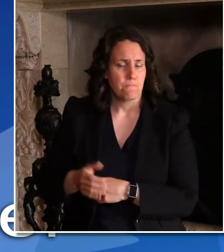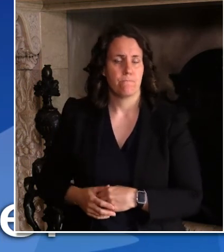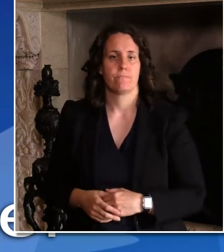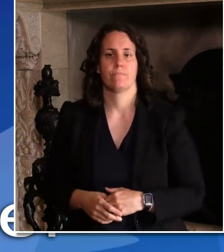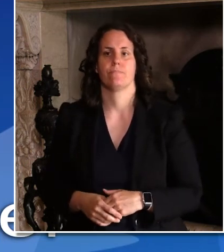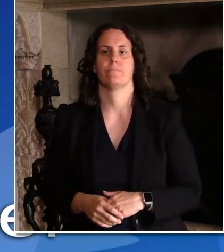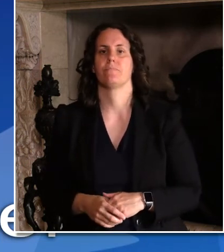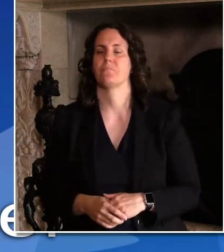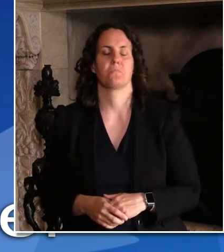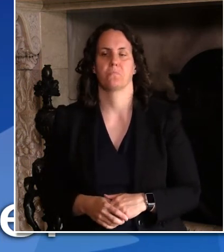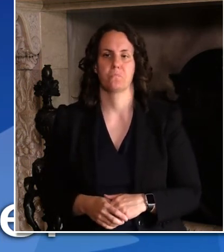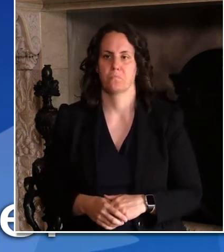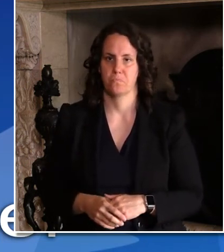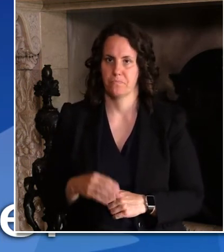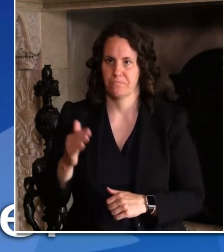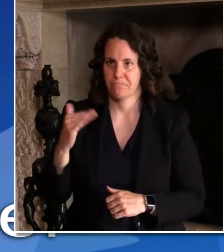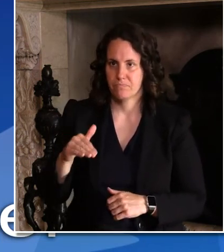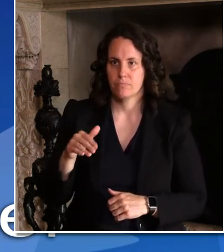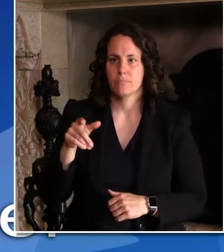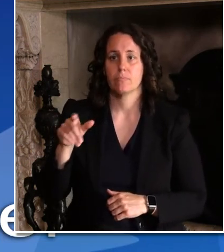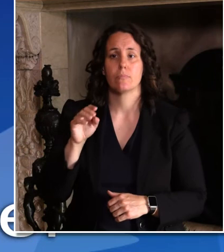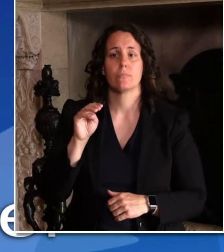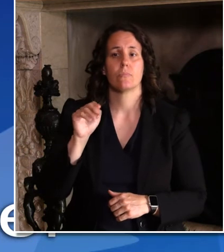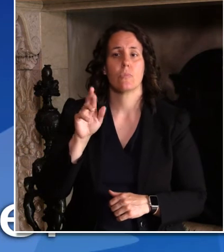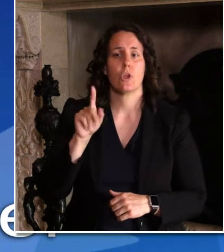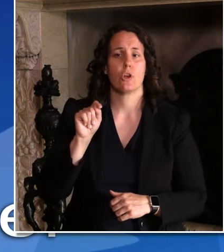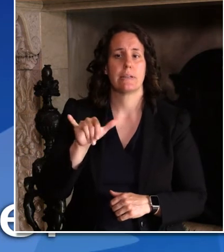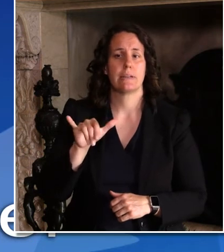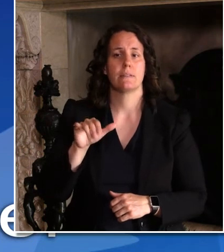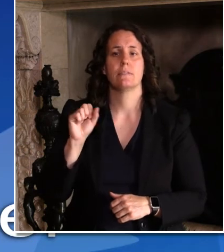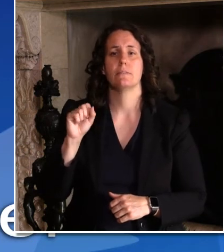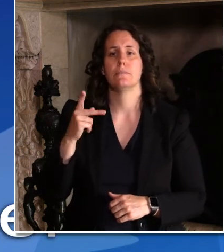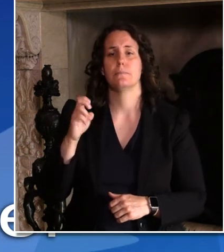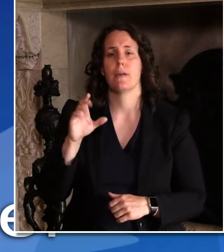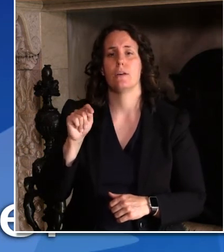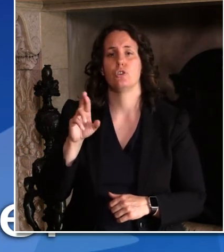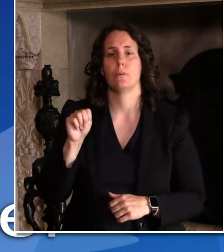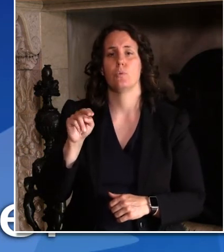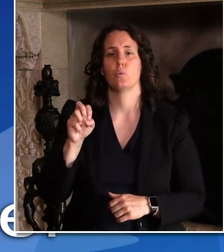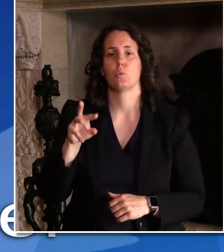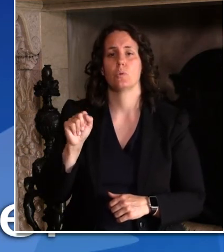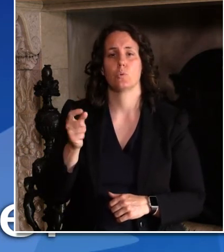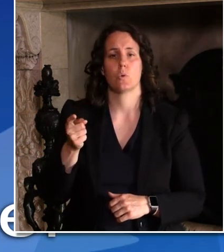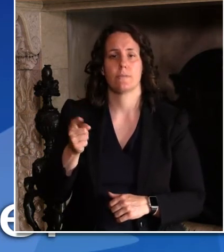Then we'll move on then to Marty Glazer from Spectrum News. Marty?